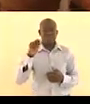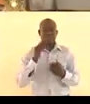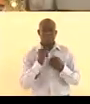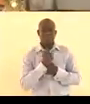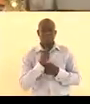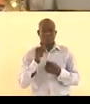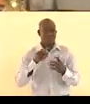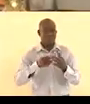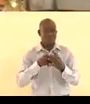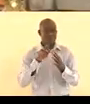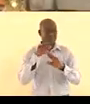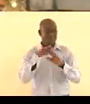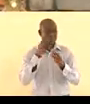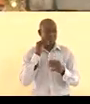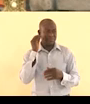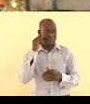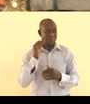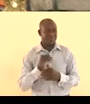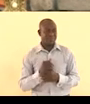But,